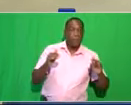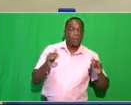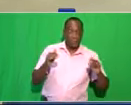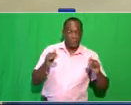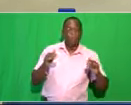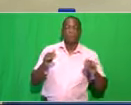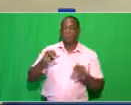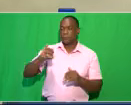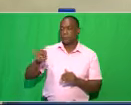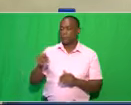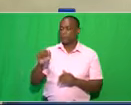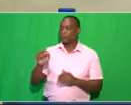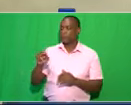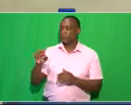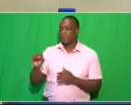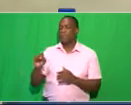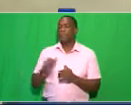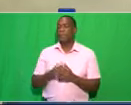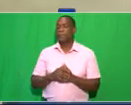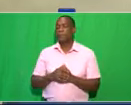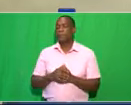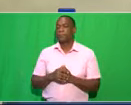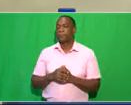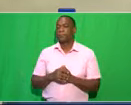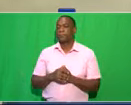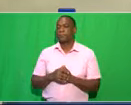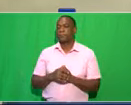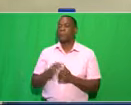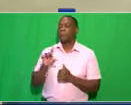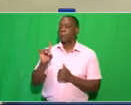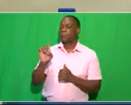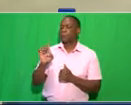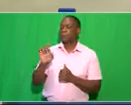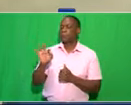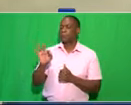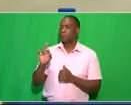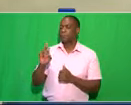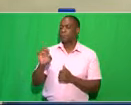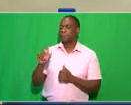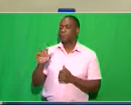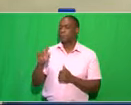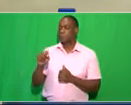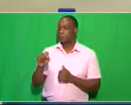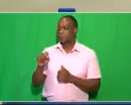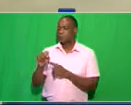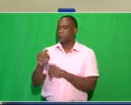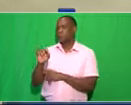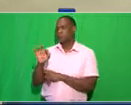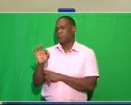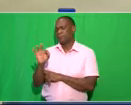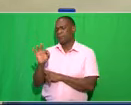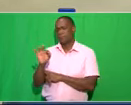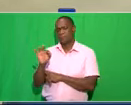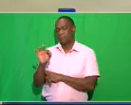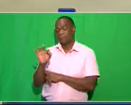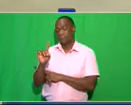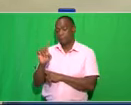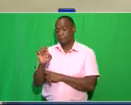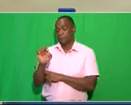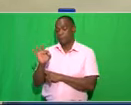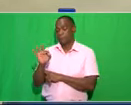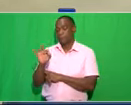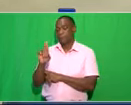forward, Ms. Antonia Dictaker de Freitas, a union's voice by Marlon Seals, the nominational boards